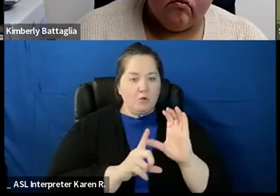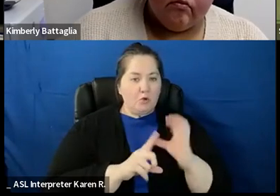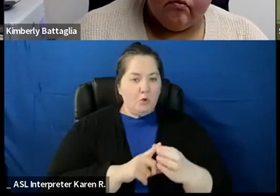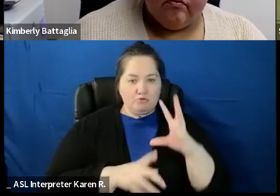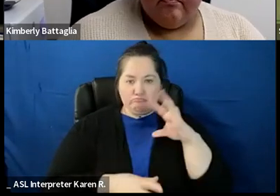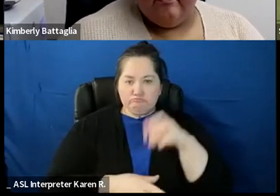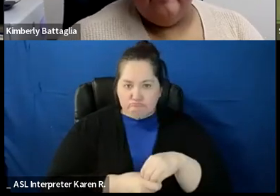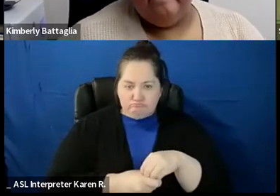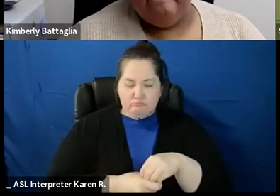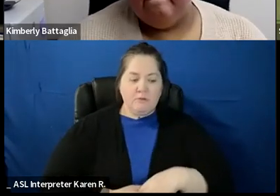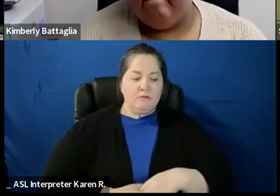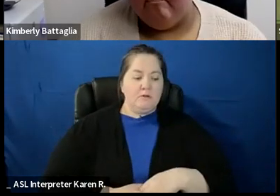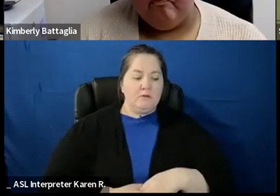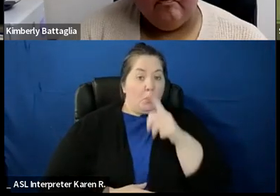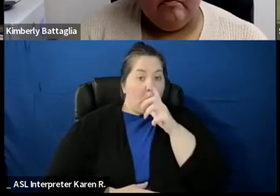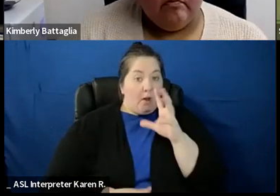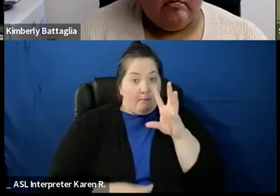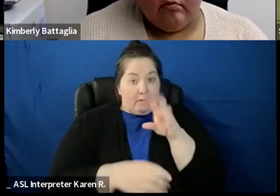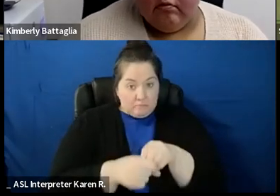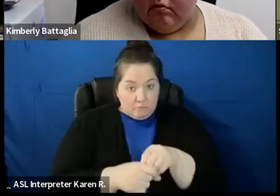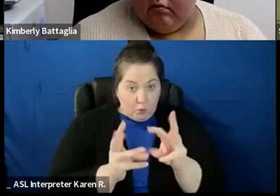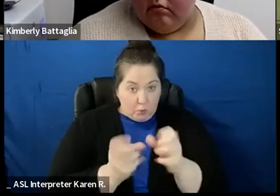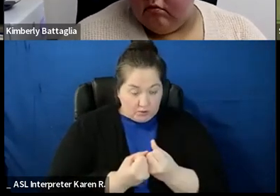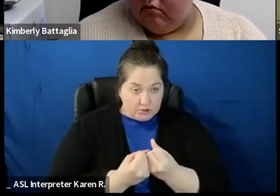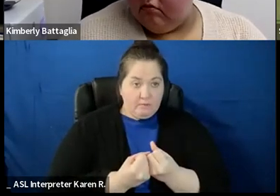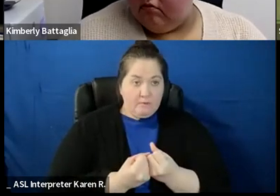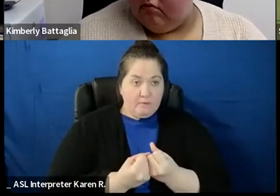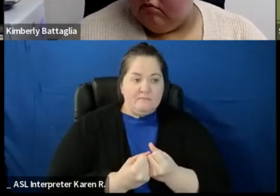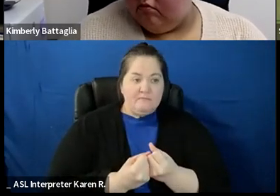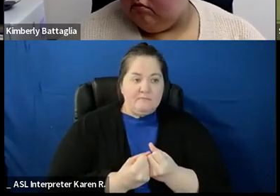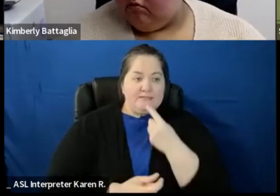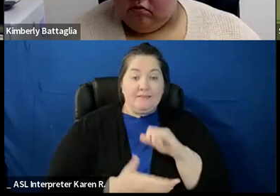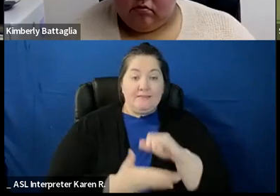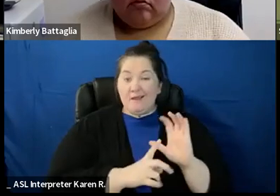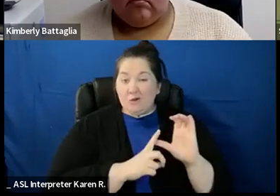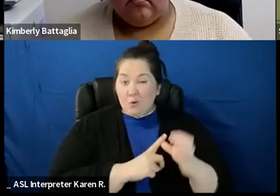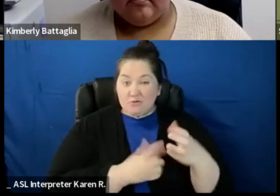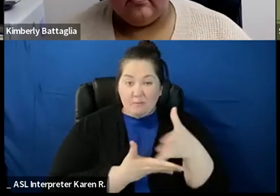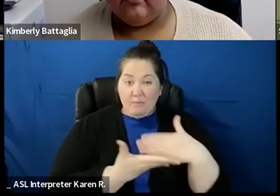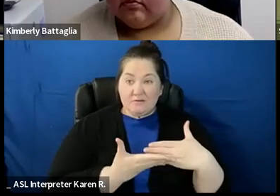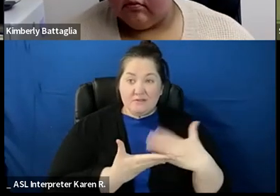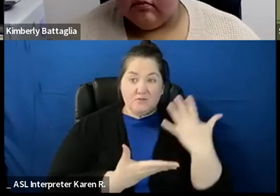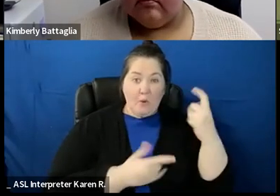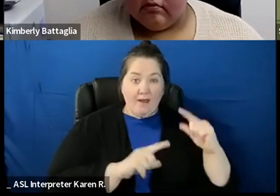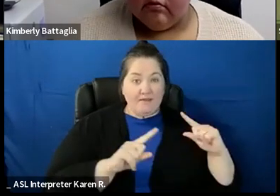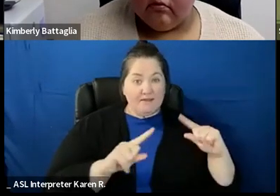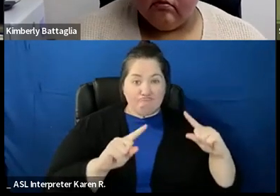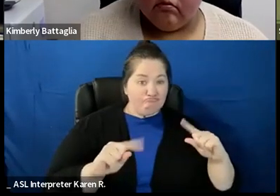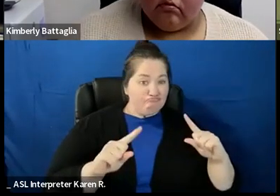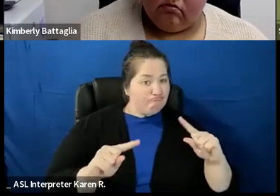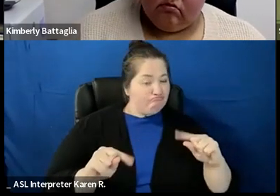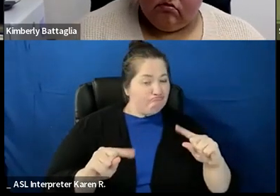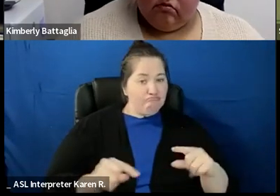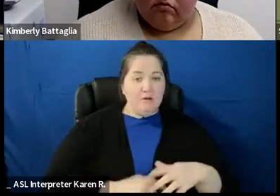The people who participated in our workshops, they said that cultural component is what kept them coming to the workshops.